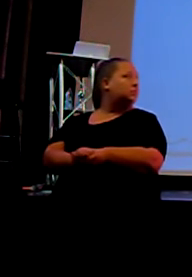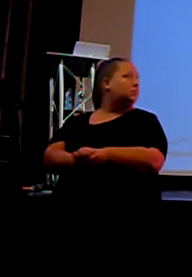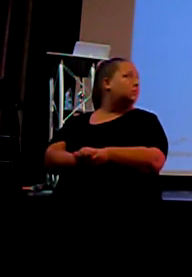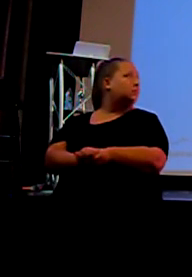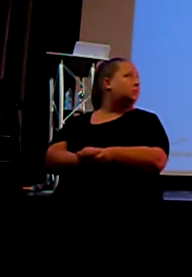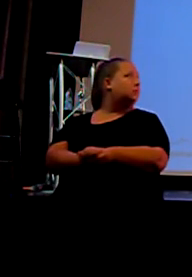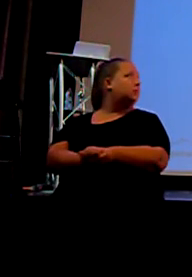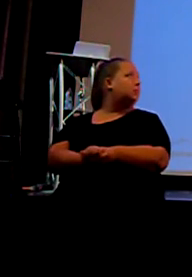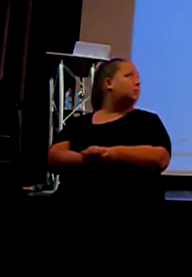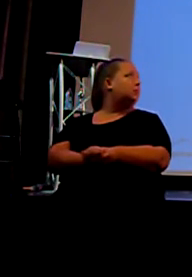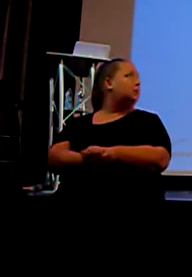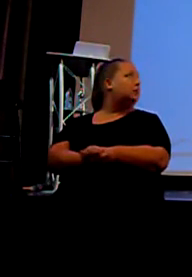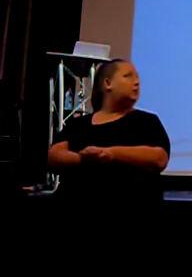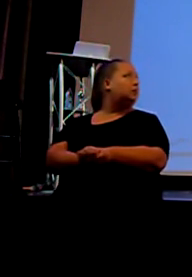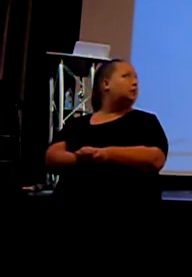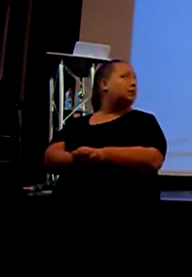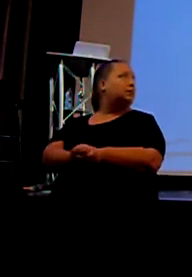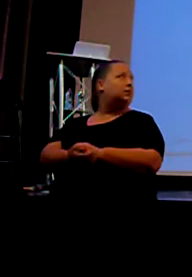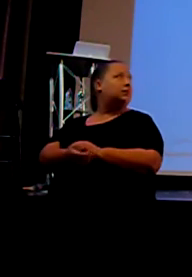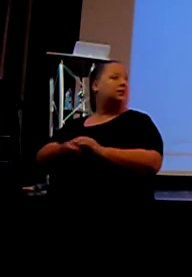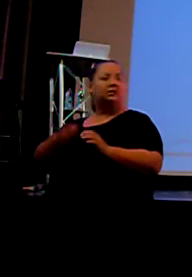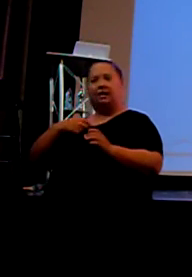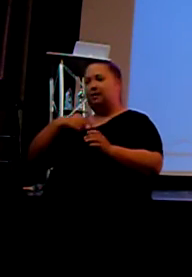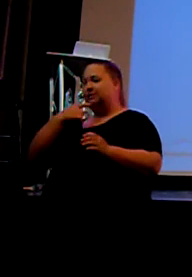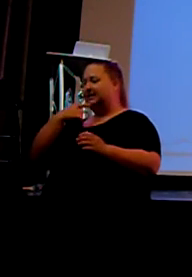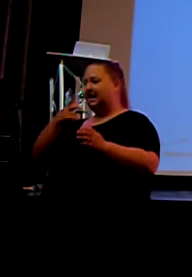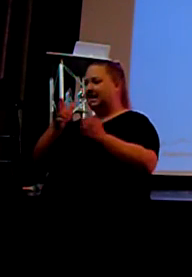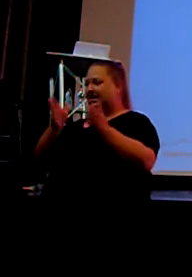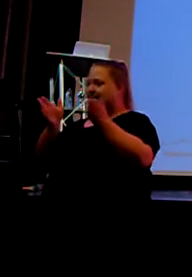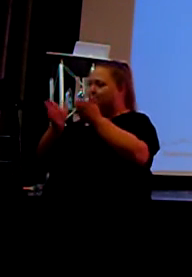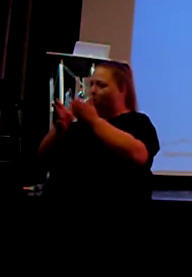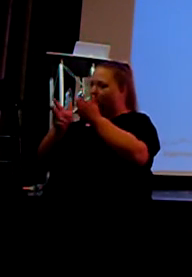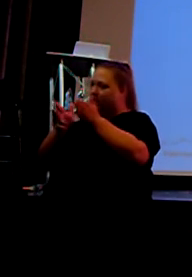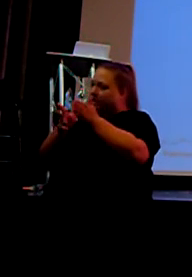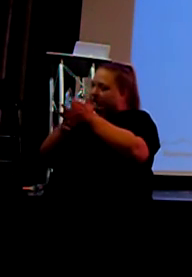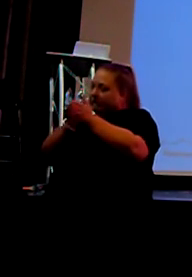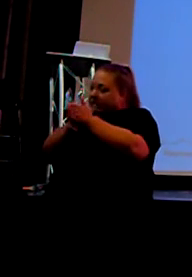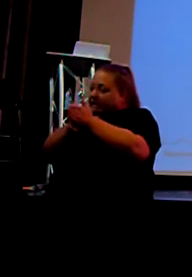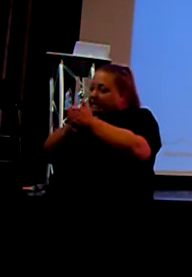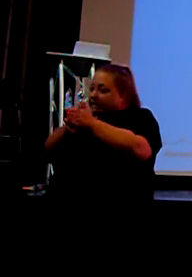Well, I would say that the tightest port,